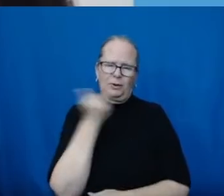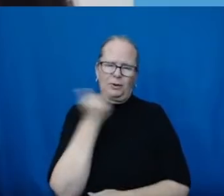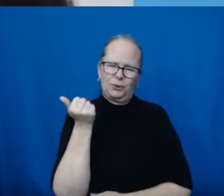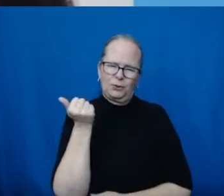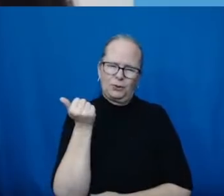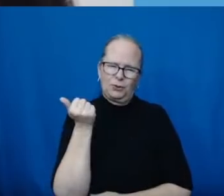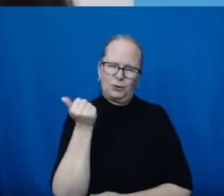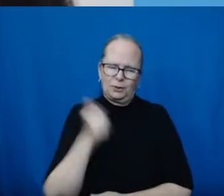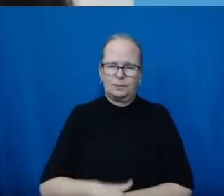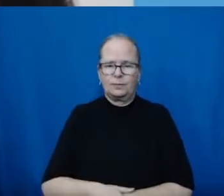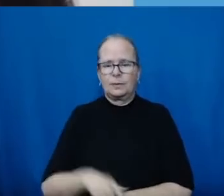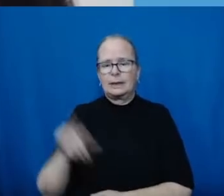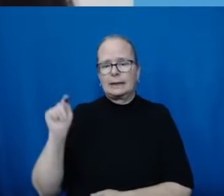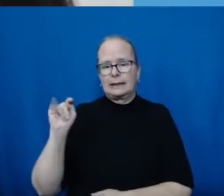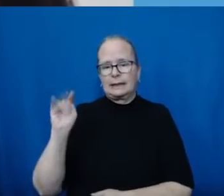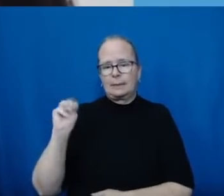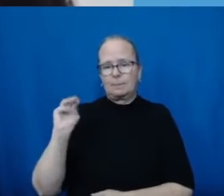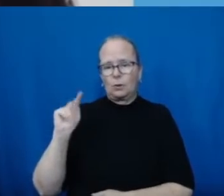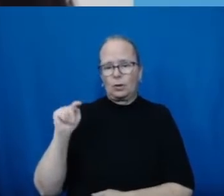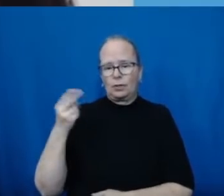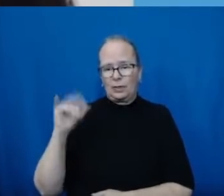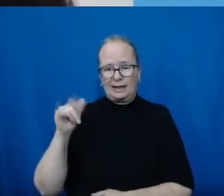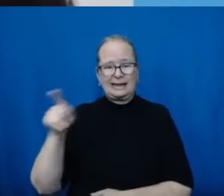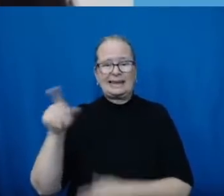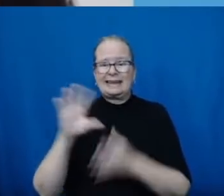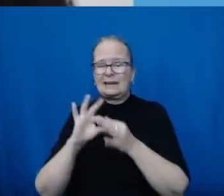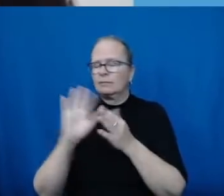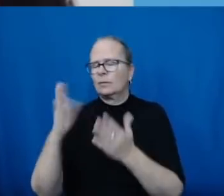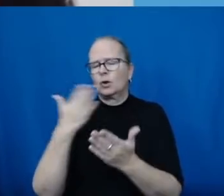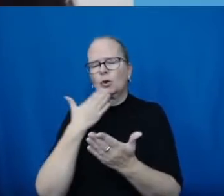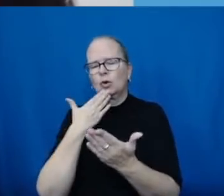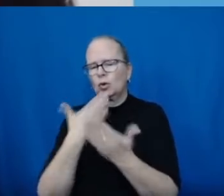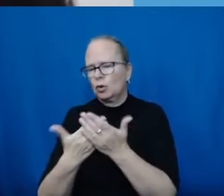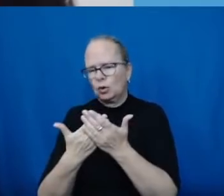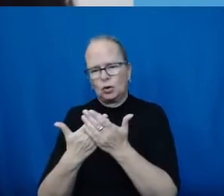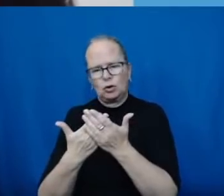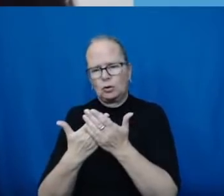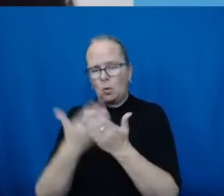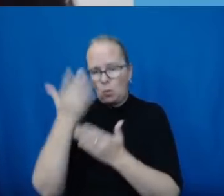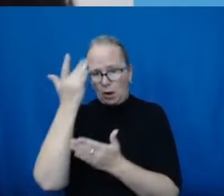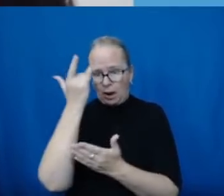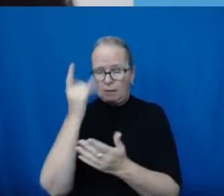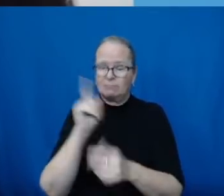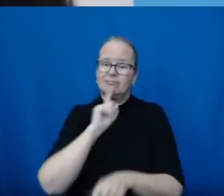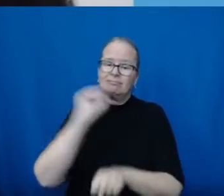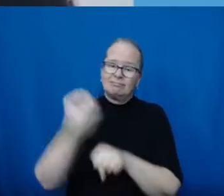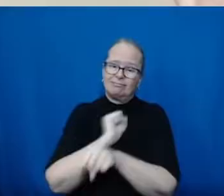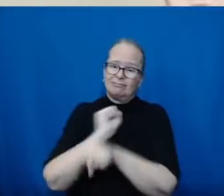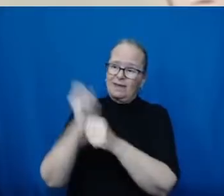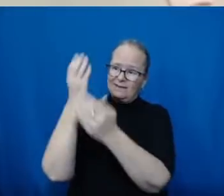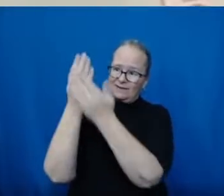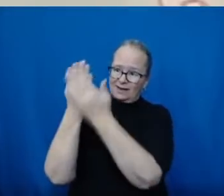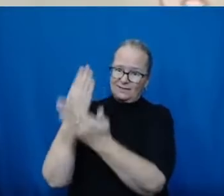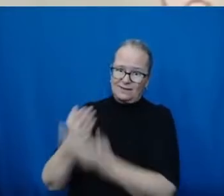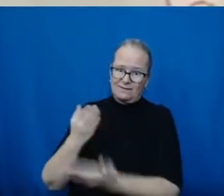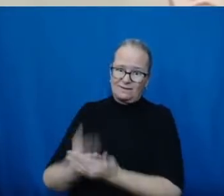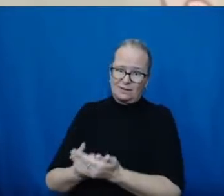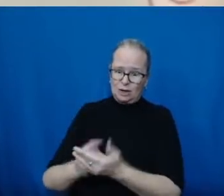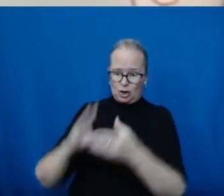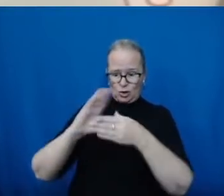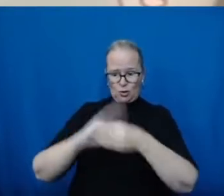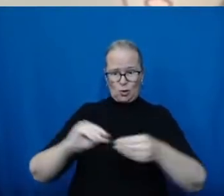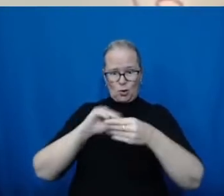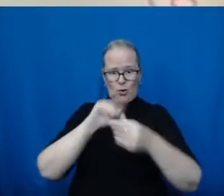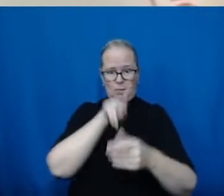that telling a story can make a difference. For example, here's my list. I'll go back to that list I had earlier. As it was